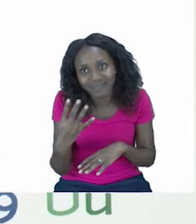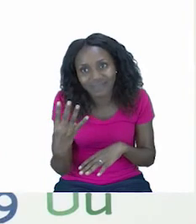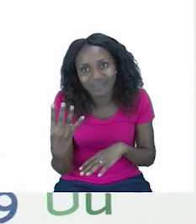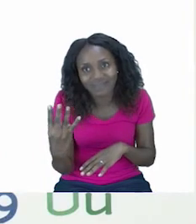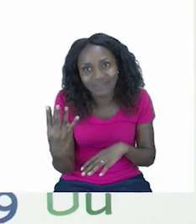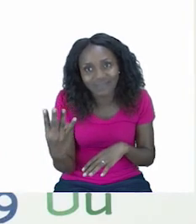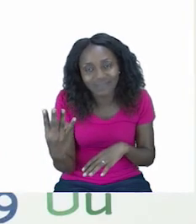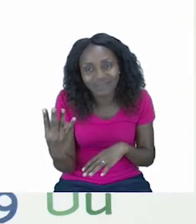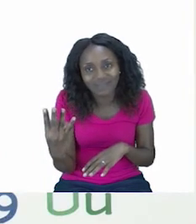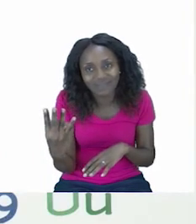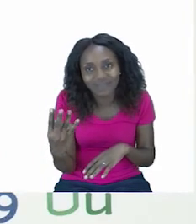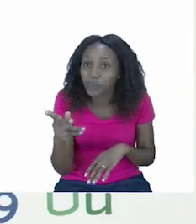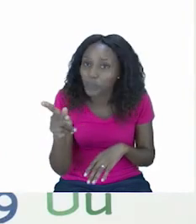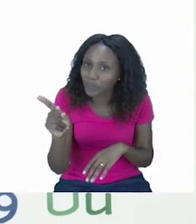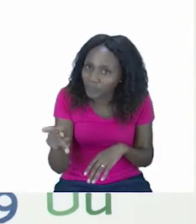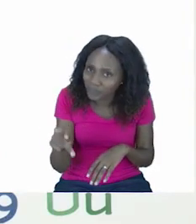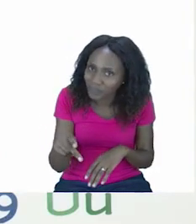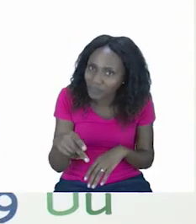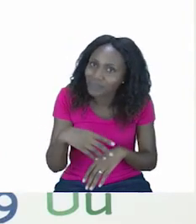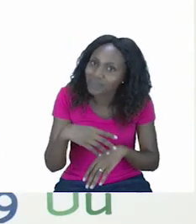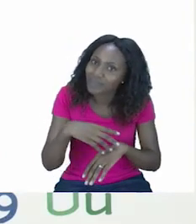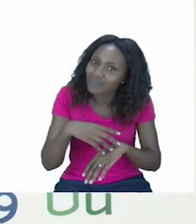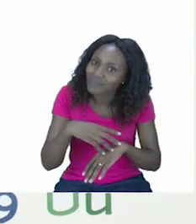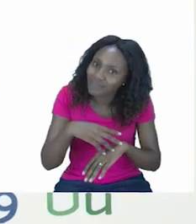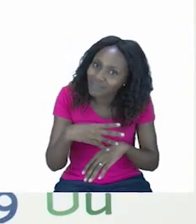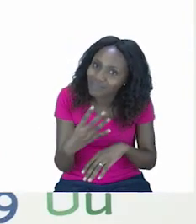Thursday. Everyone, let's say